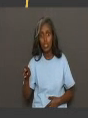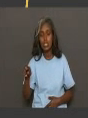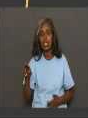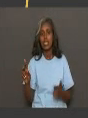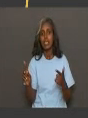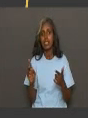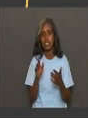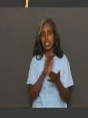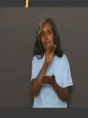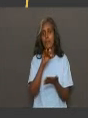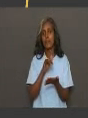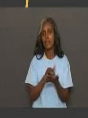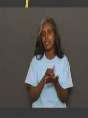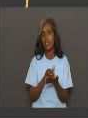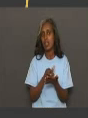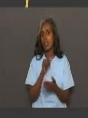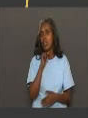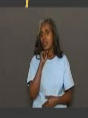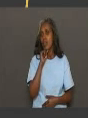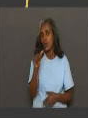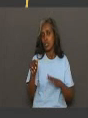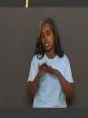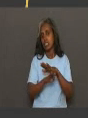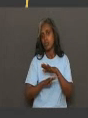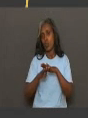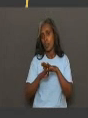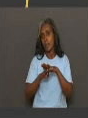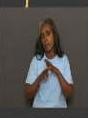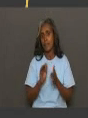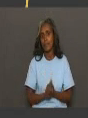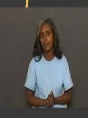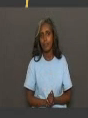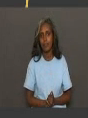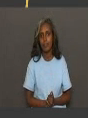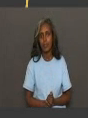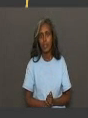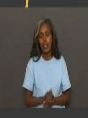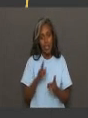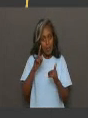row is in the middle, not the bottom.